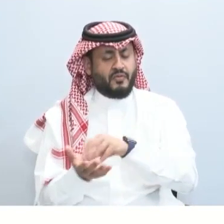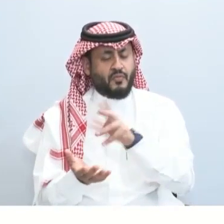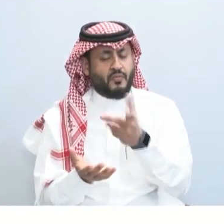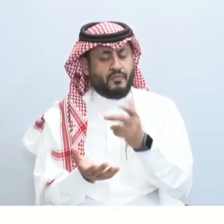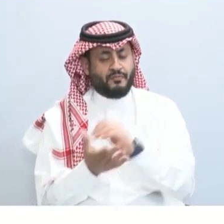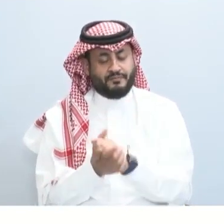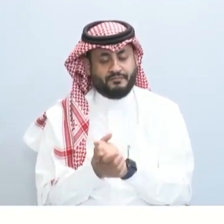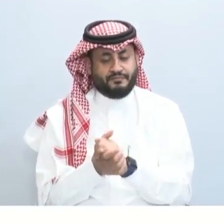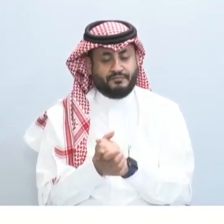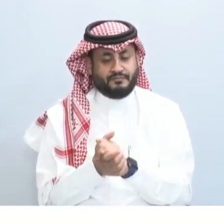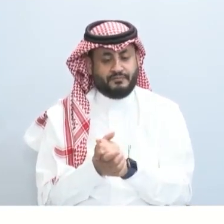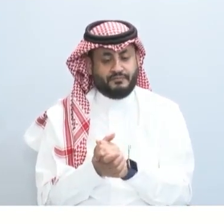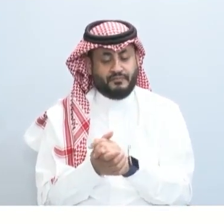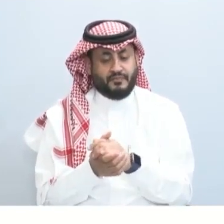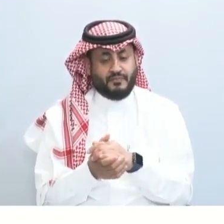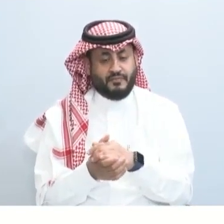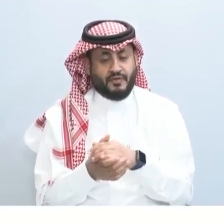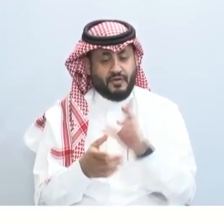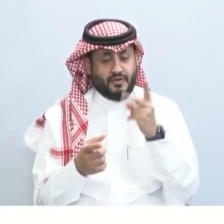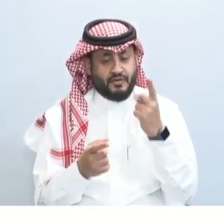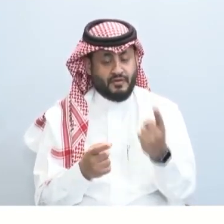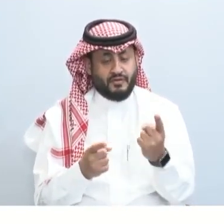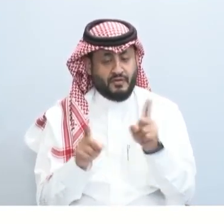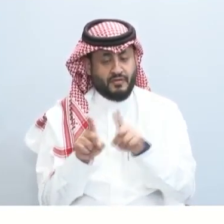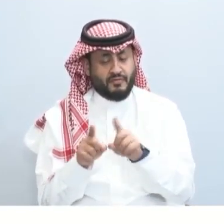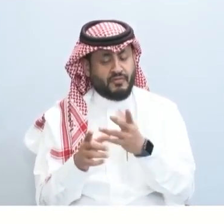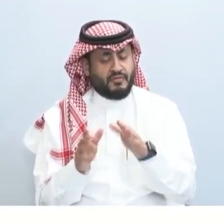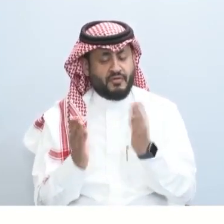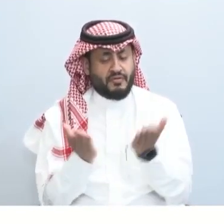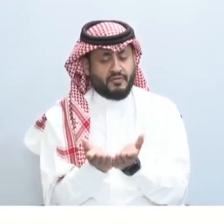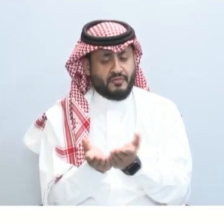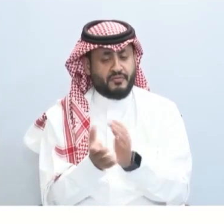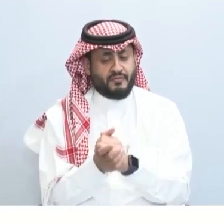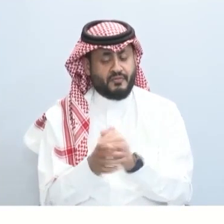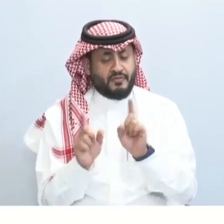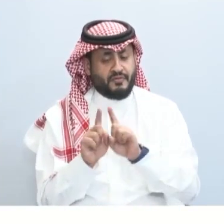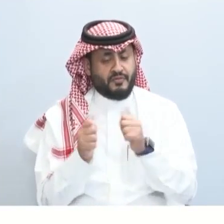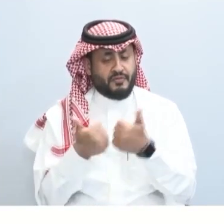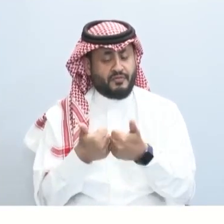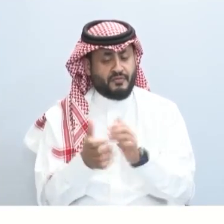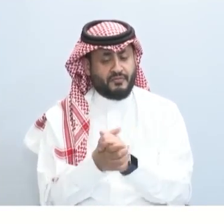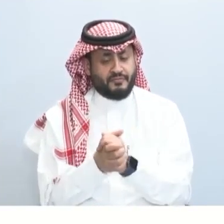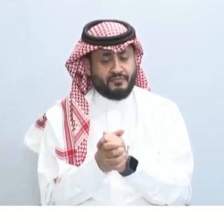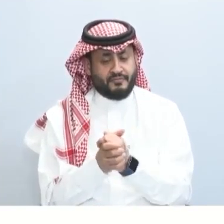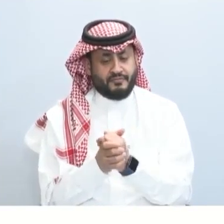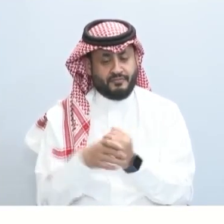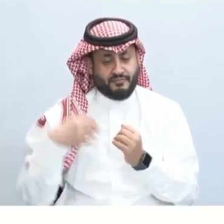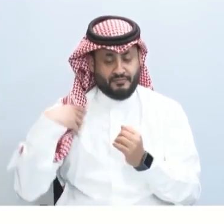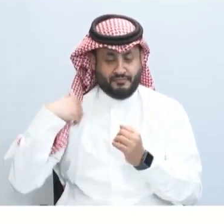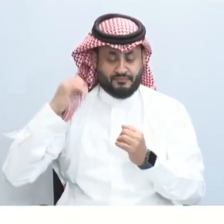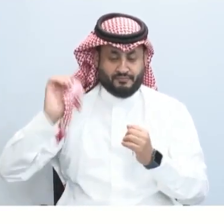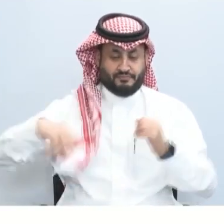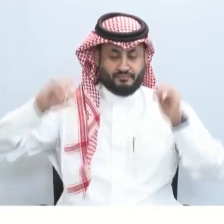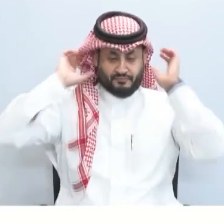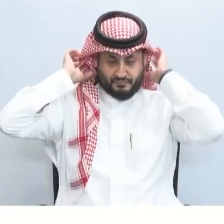going. So you and your partner, you could be your classmates from your classroom, could be a friend of yours, could